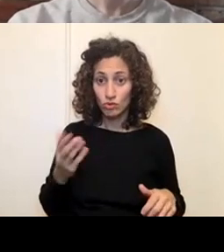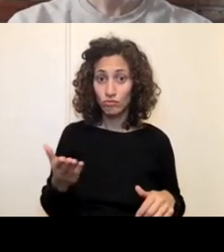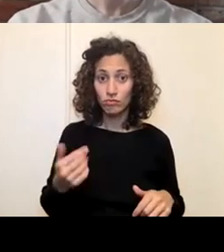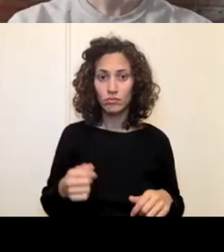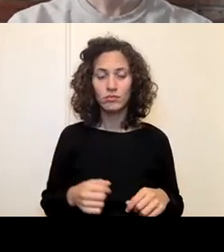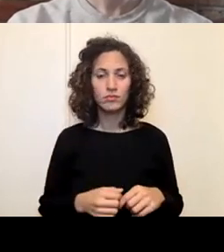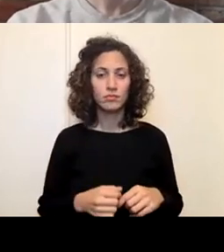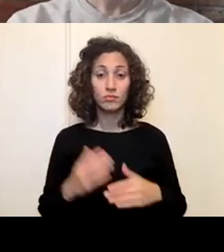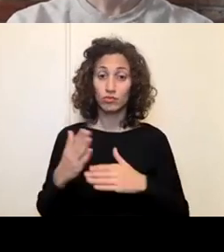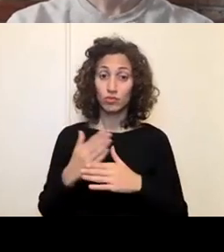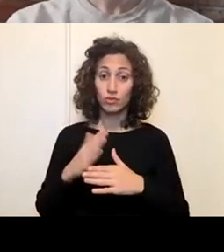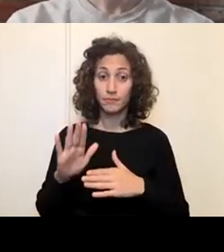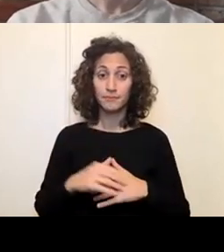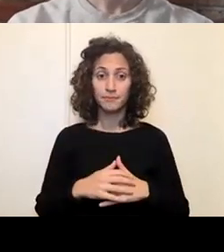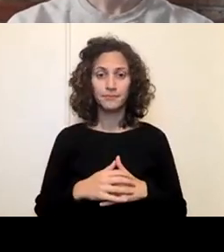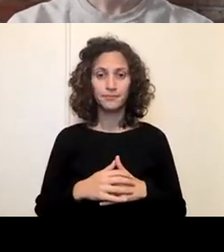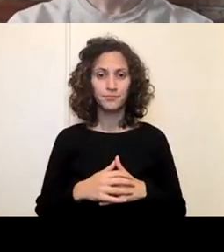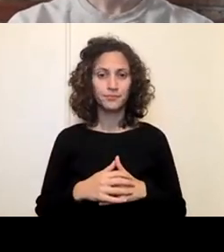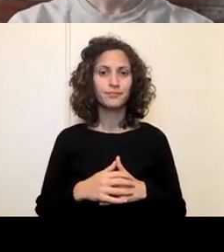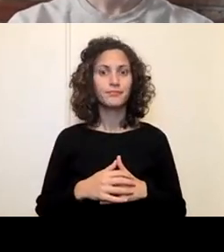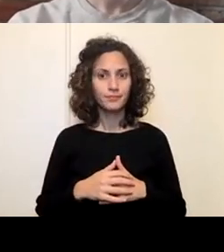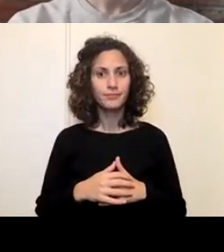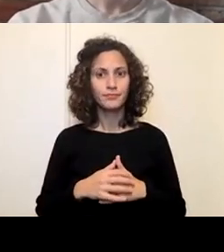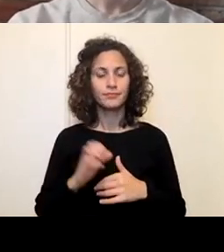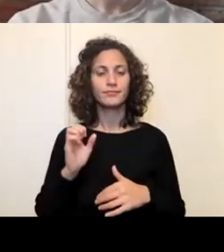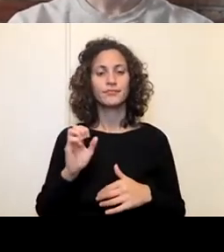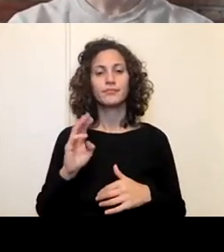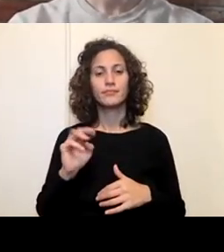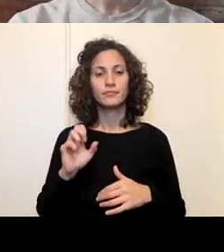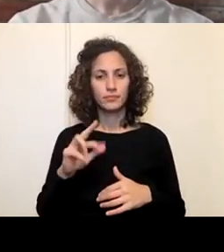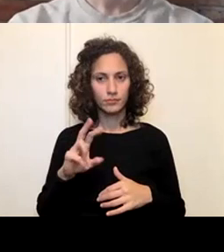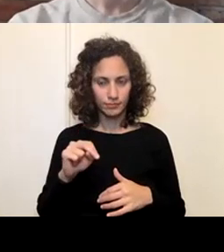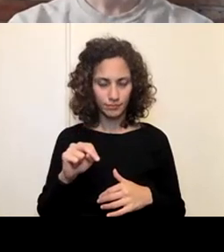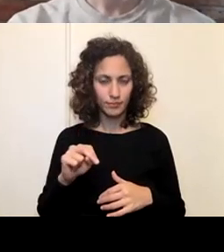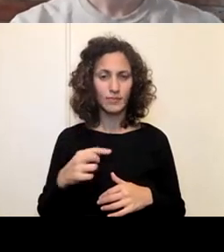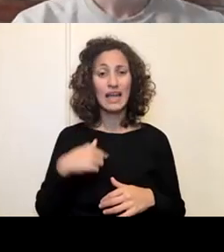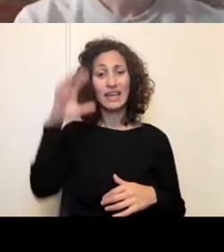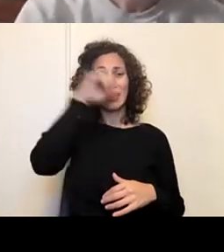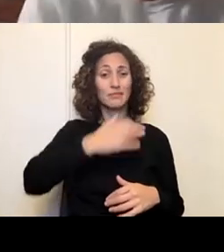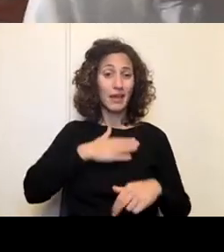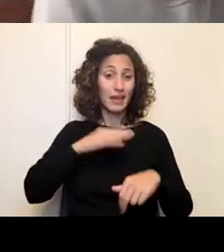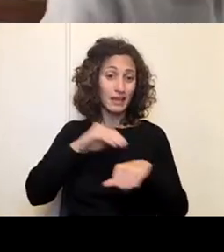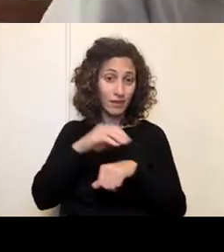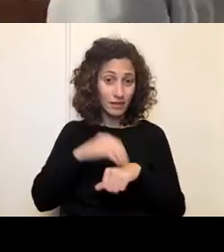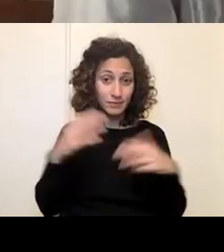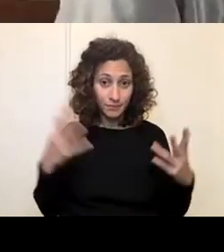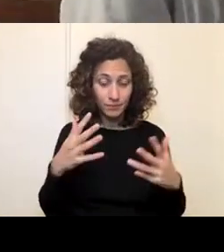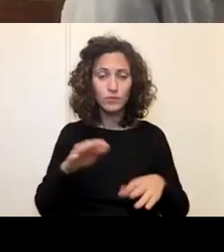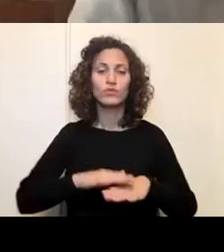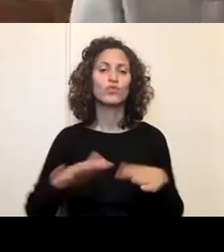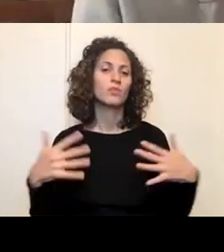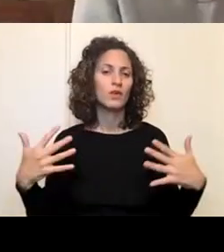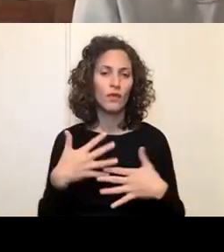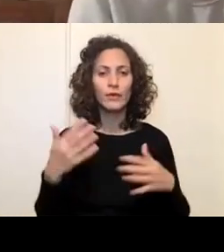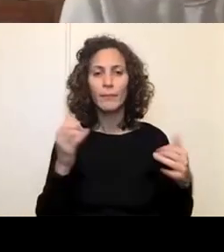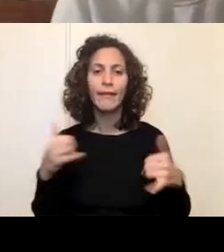the response? Yes, Emerson says, I guess my advice would be to not be afraid to play